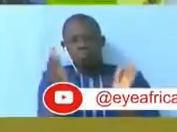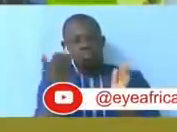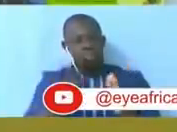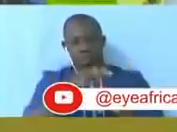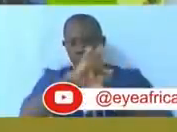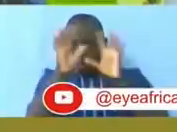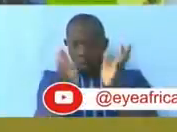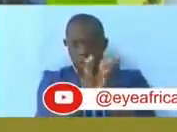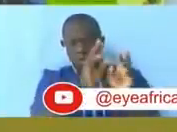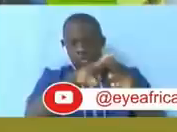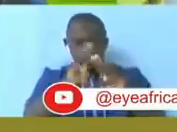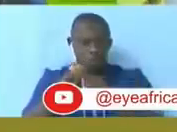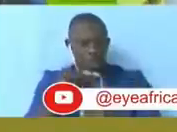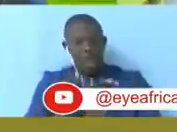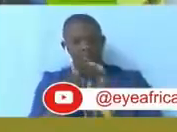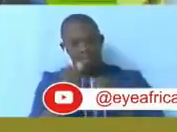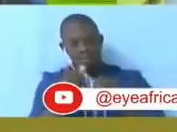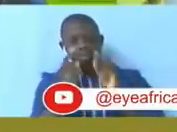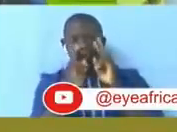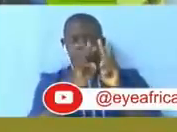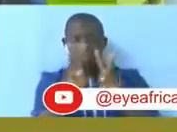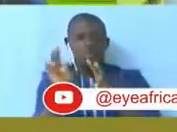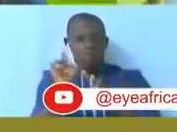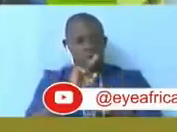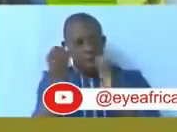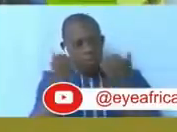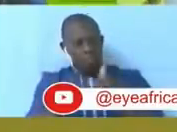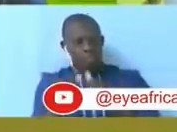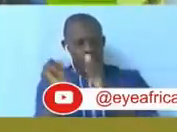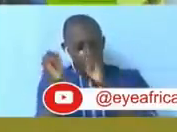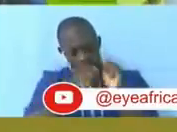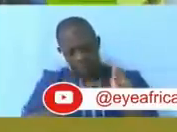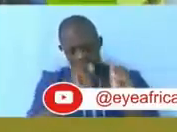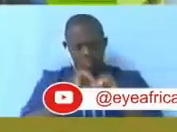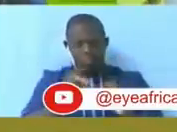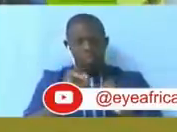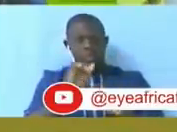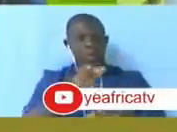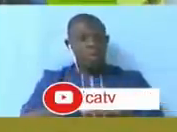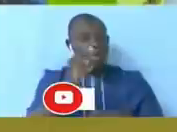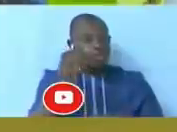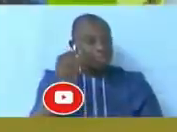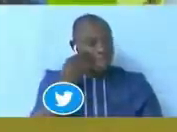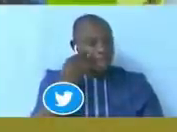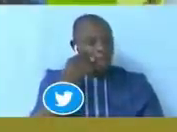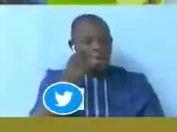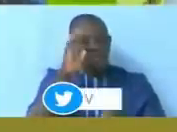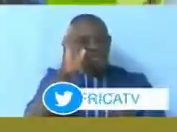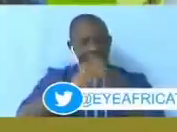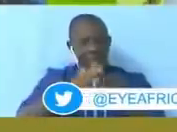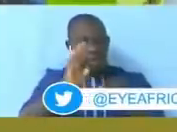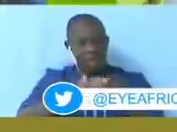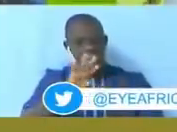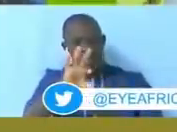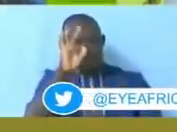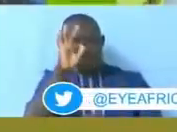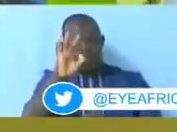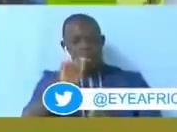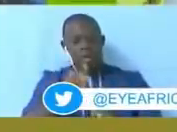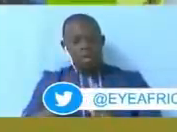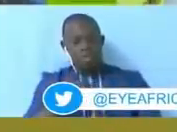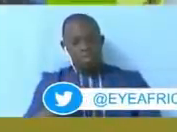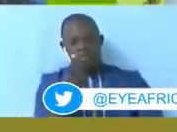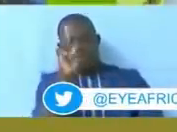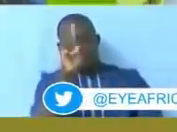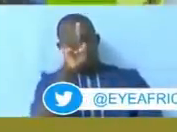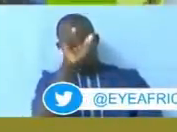nyimbe ala tamon triblo nyimbe keta nyame be keta jamale ko no kumanu. On the day of the judgment, lungo menya na kitio nyana kundula. I was the first to arrive.